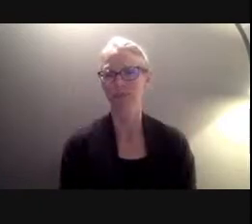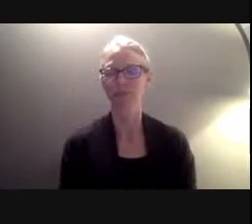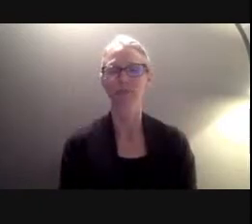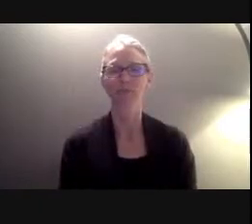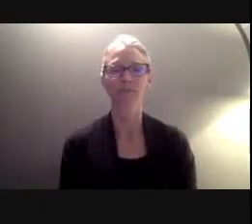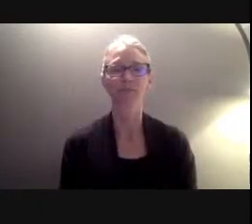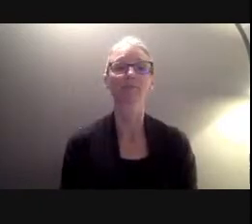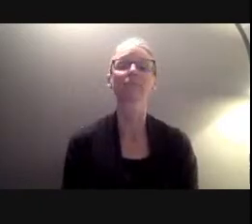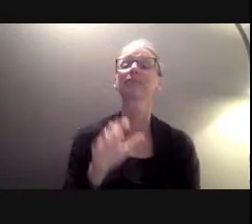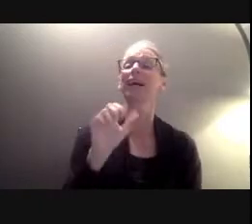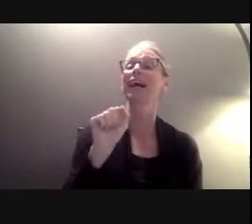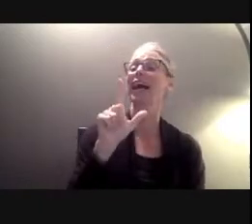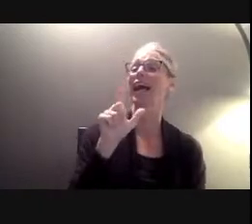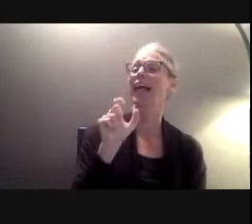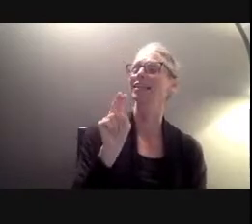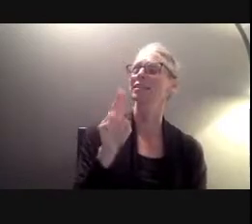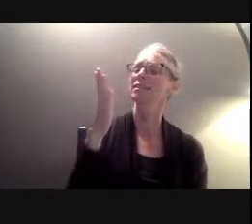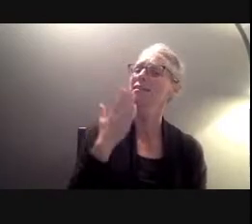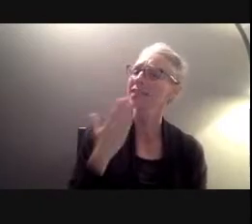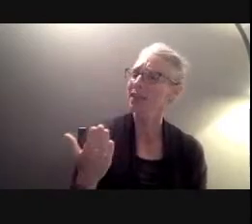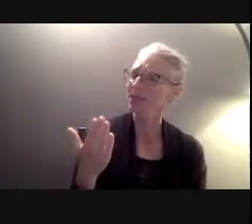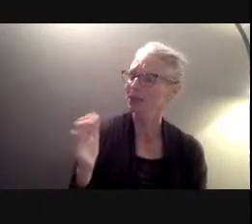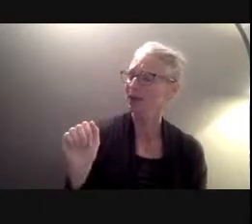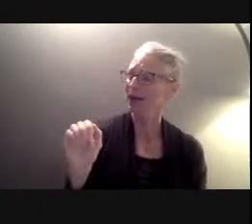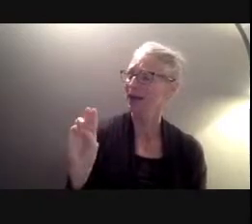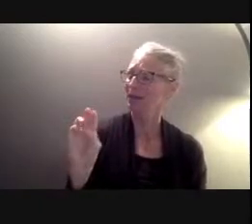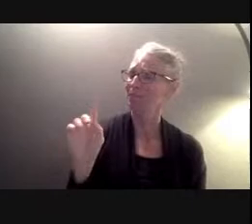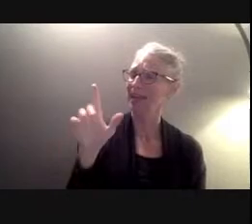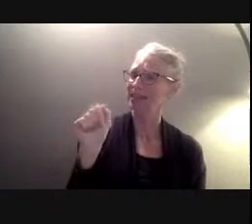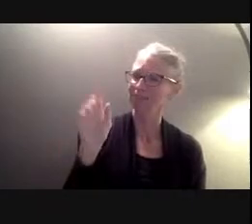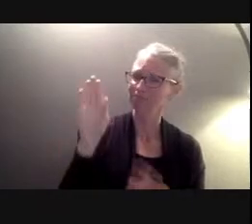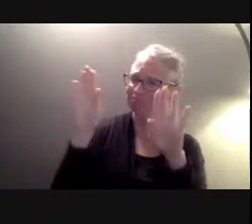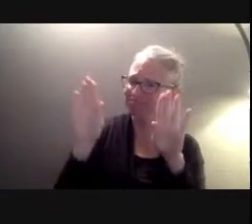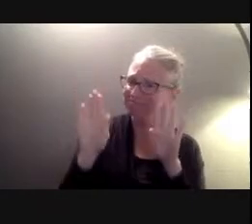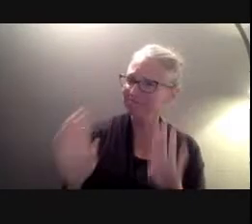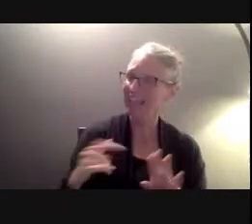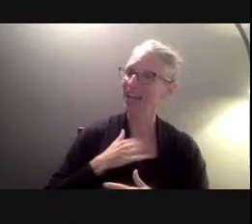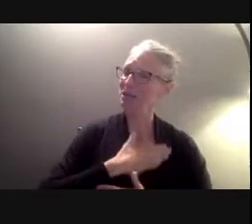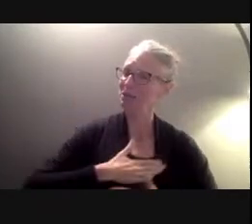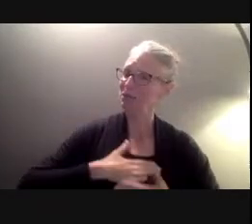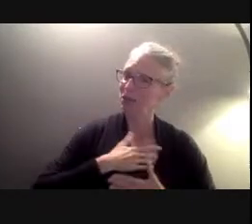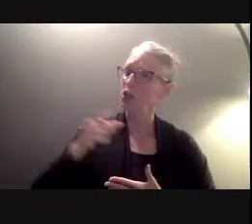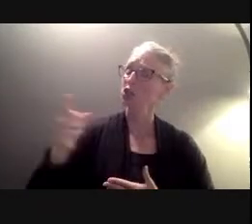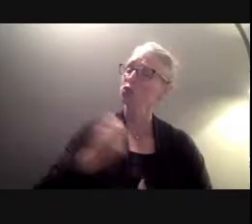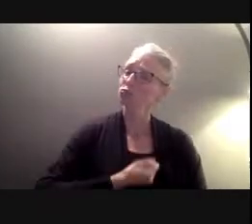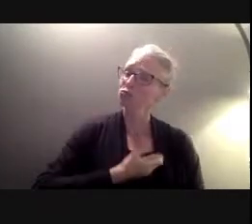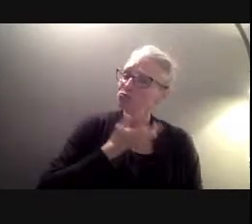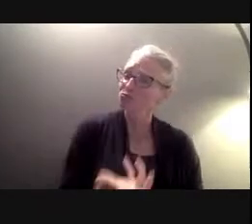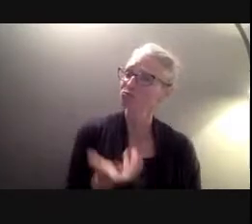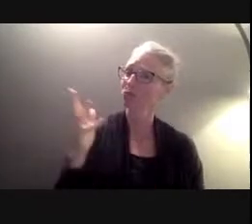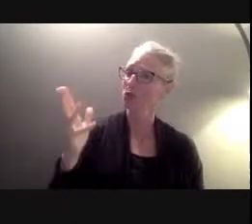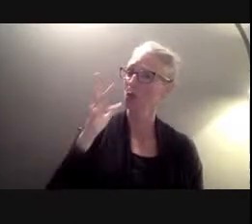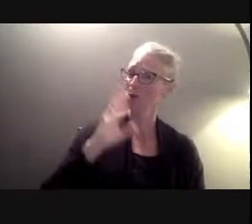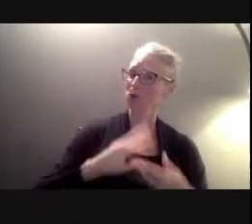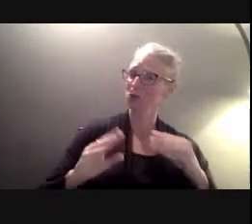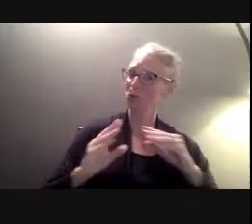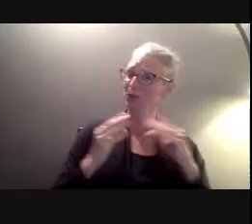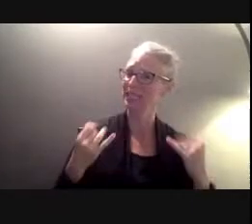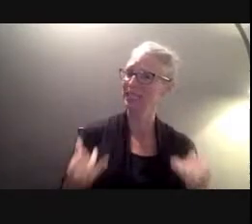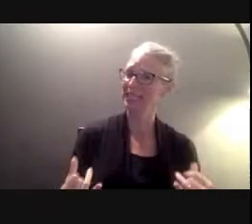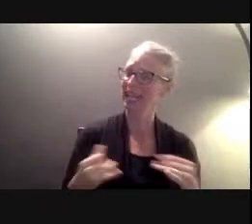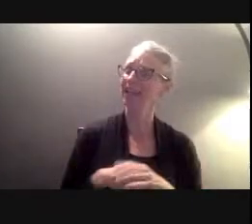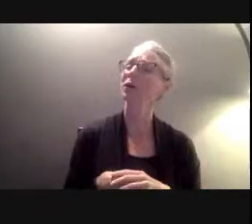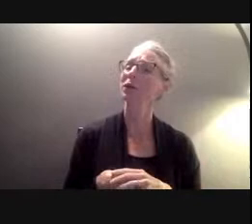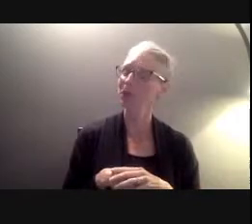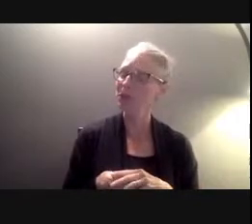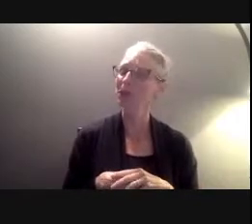Thank you, Amanda. That was fantastic. I really appreciate you sharing your story with us today, and hearing about how